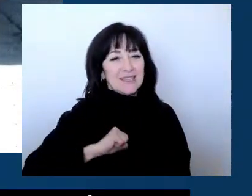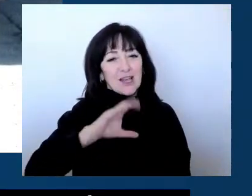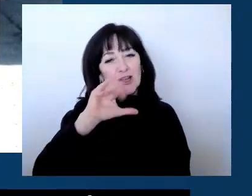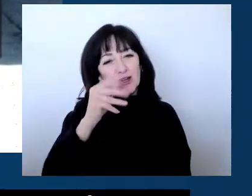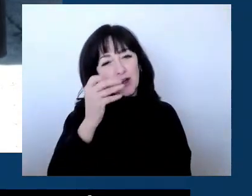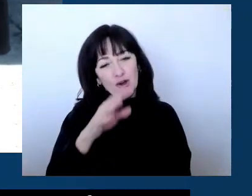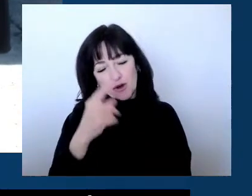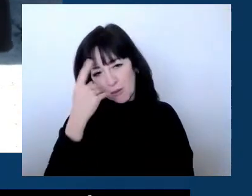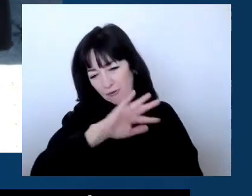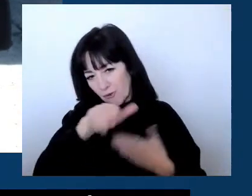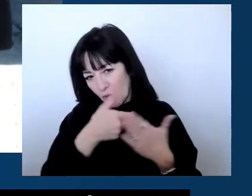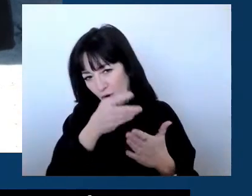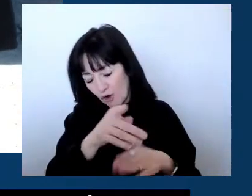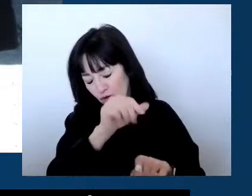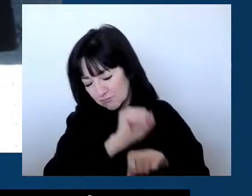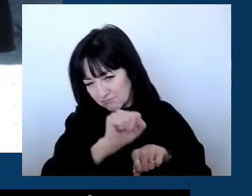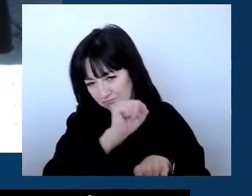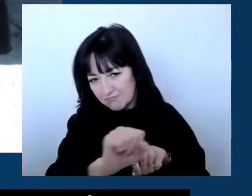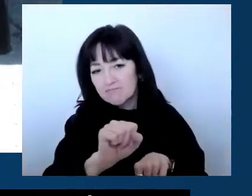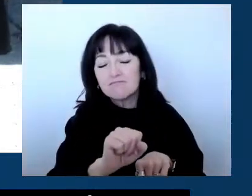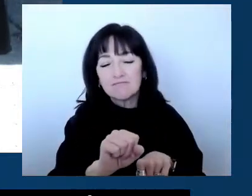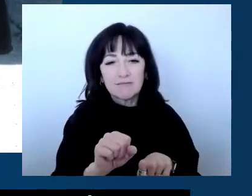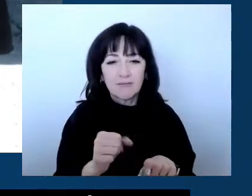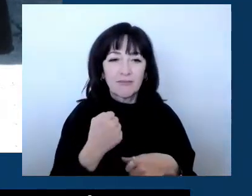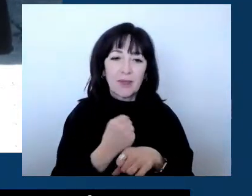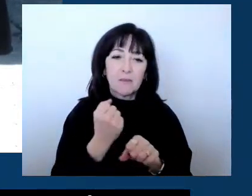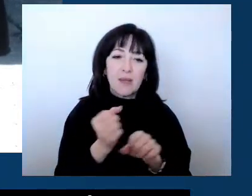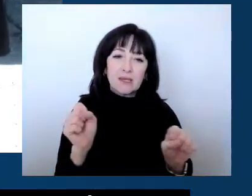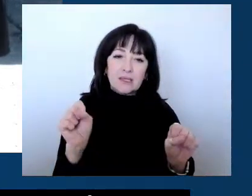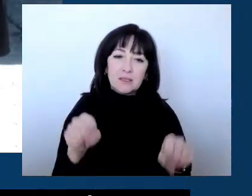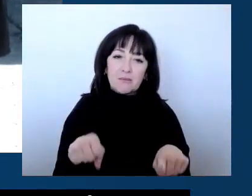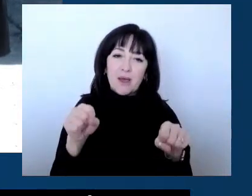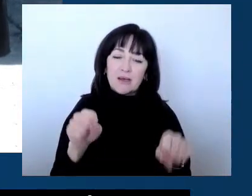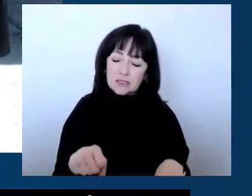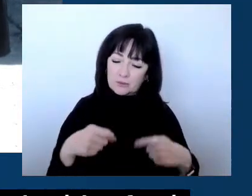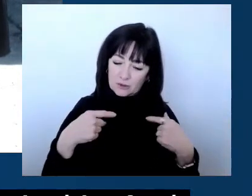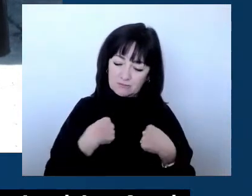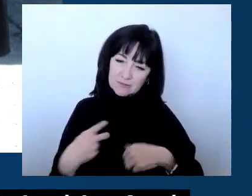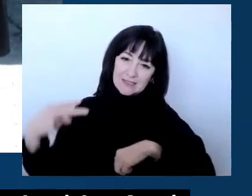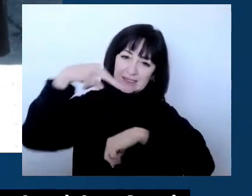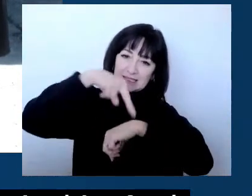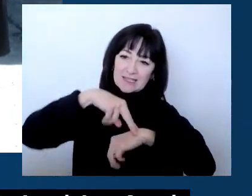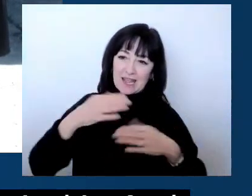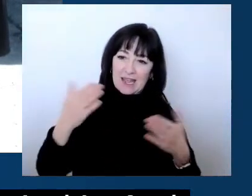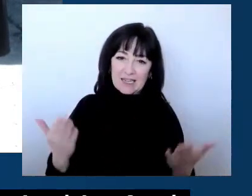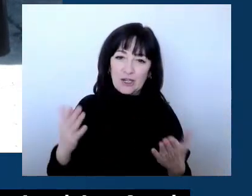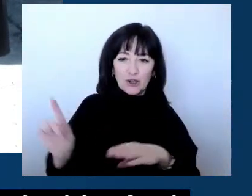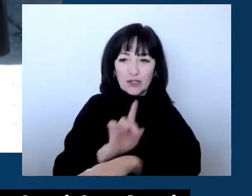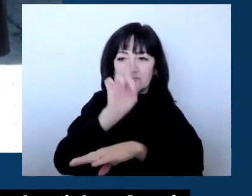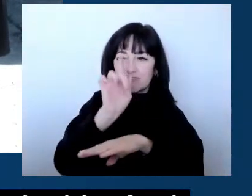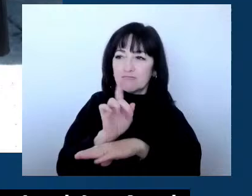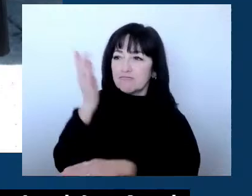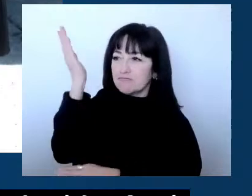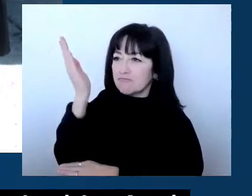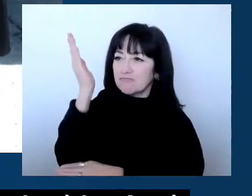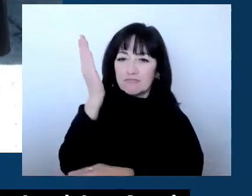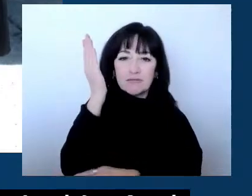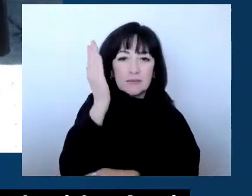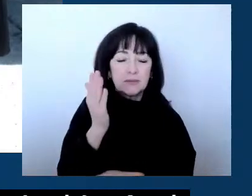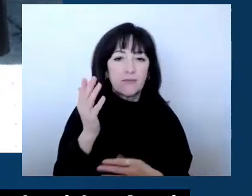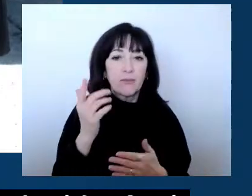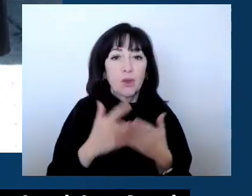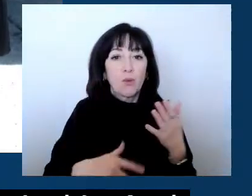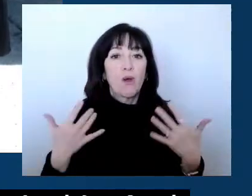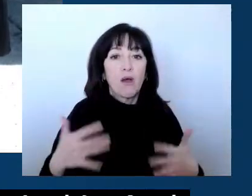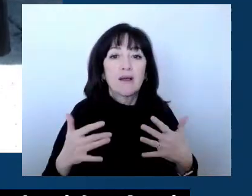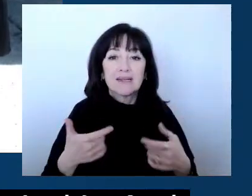did, Senator Carper, to make it possible for me to be standing here to talk about what the transformation that electric